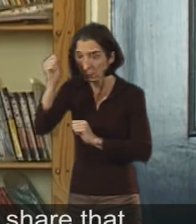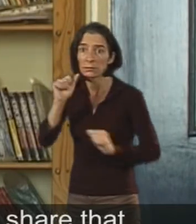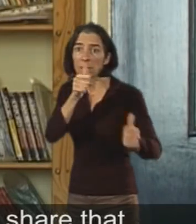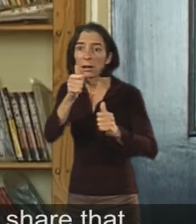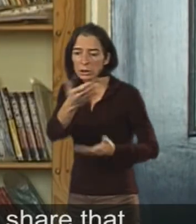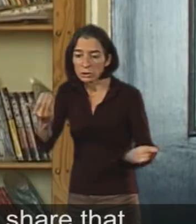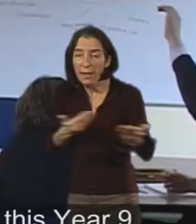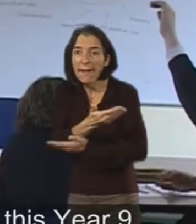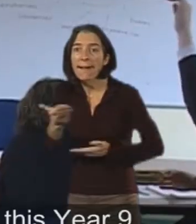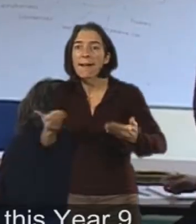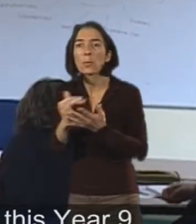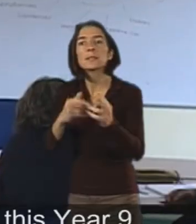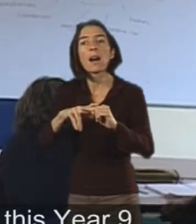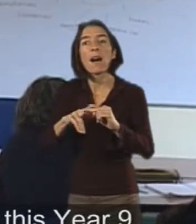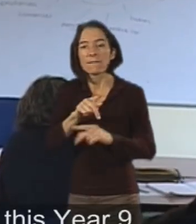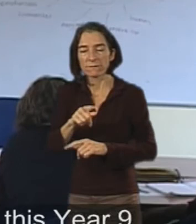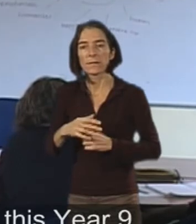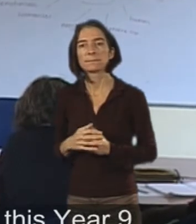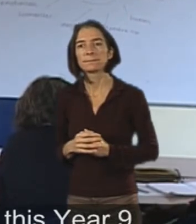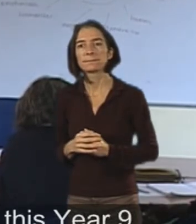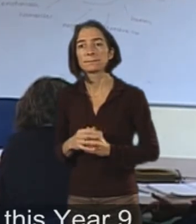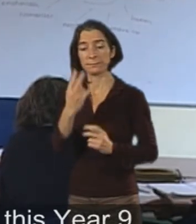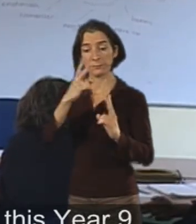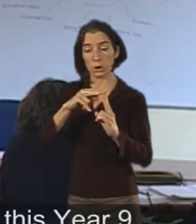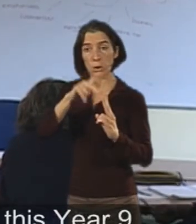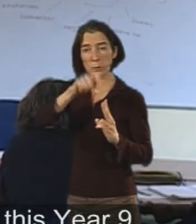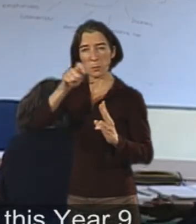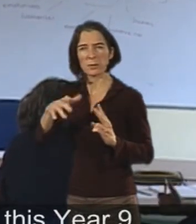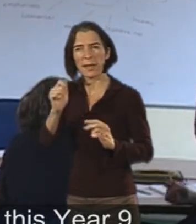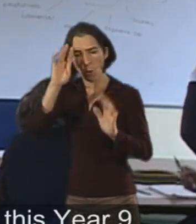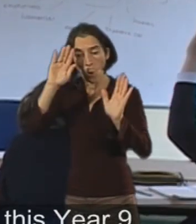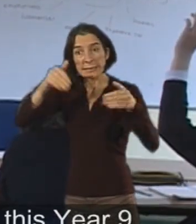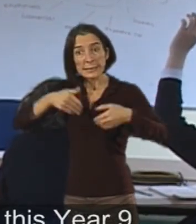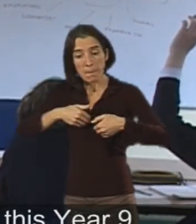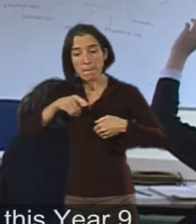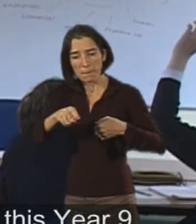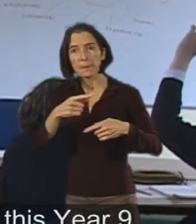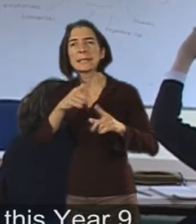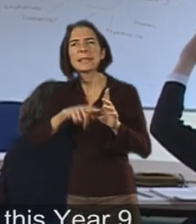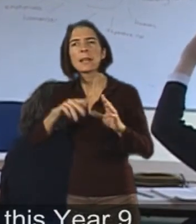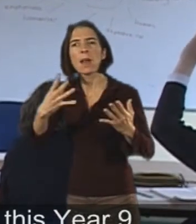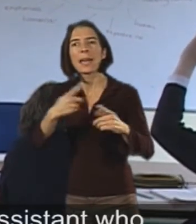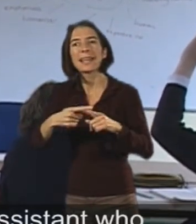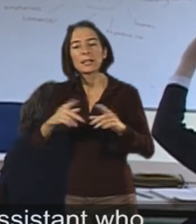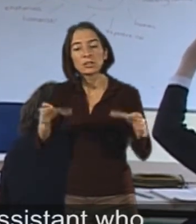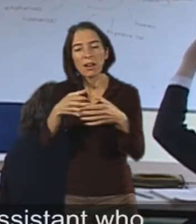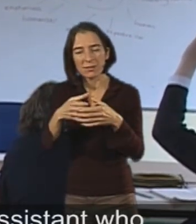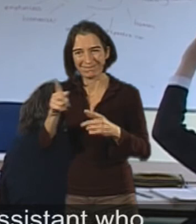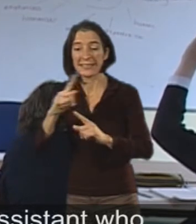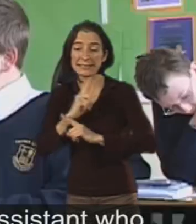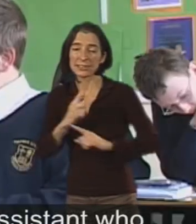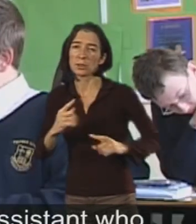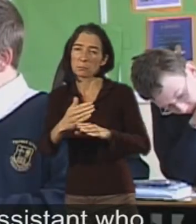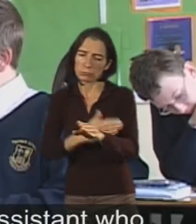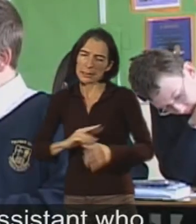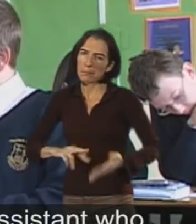with the teaching staff. There are 2 pupils with autism in this Year 9 English class. Nicola, the teacher, has planned the lesson with Claire, a